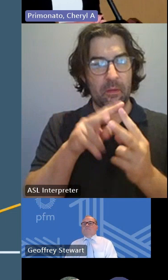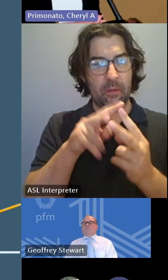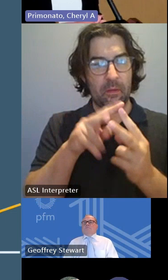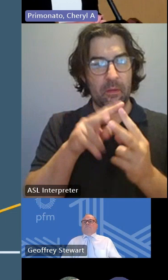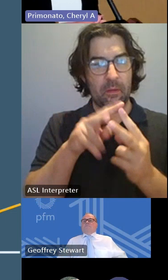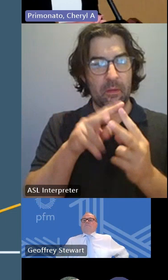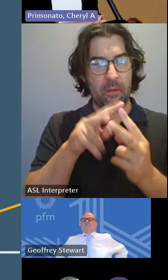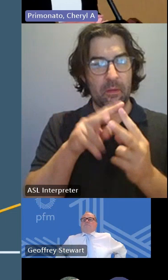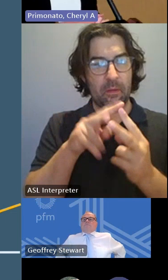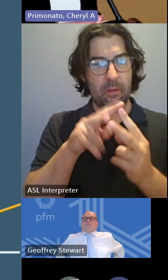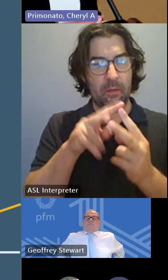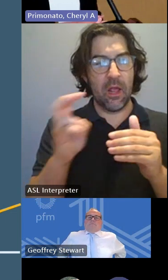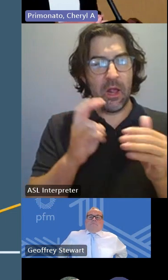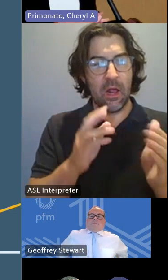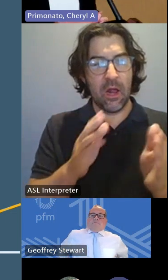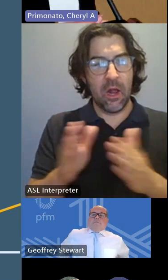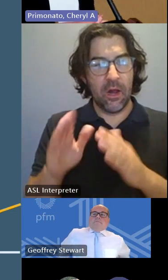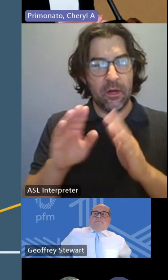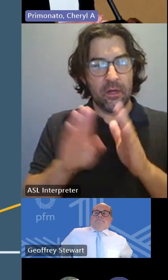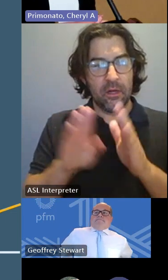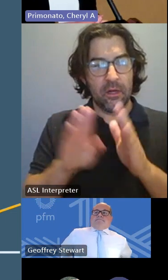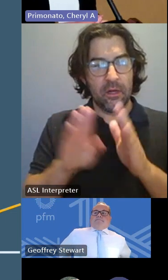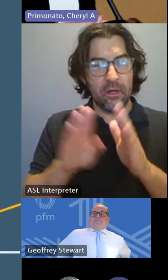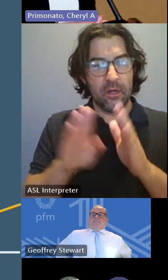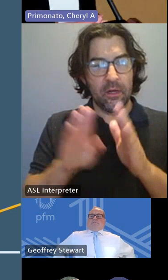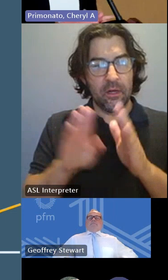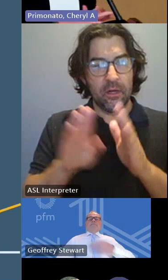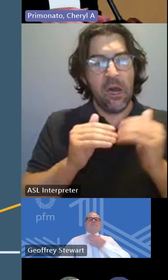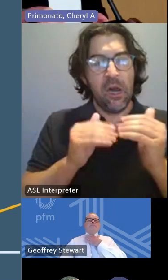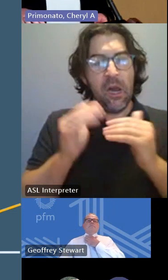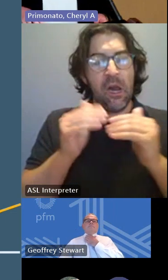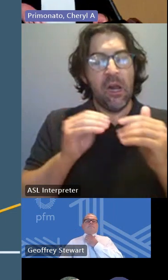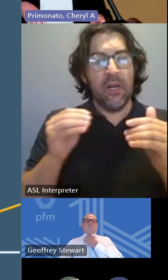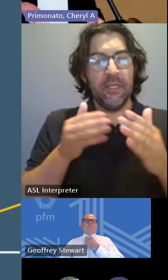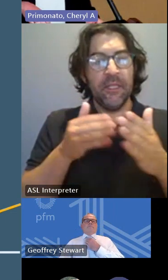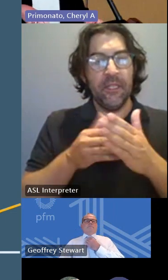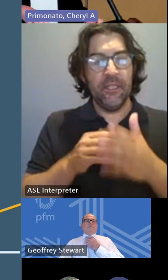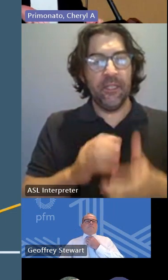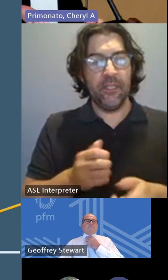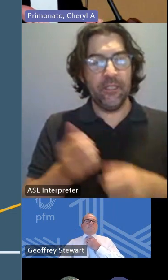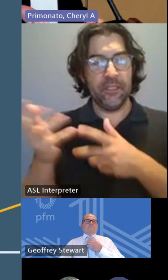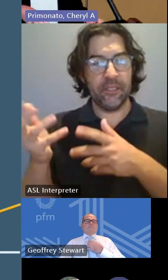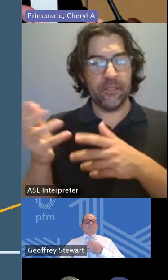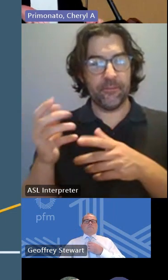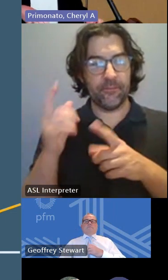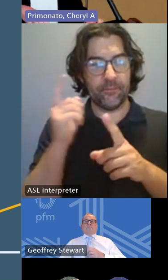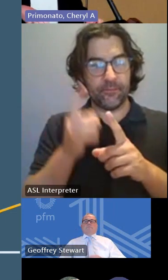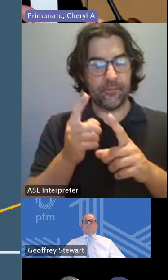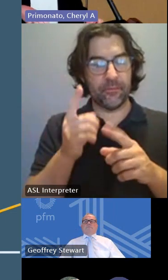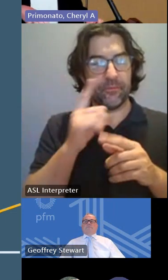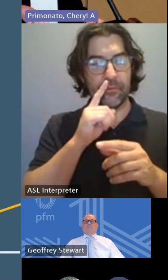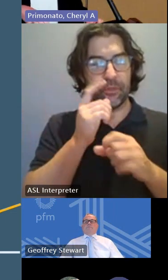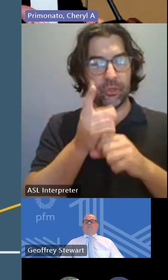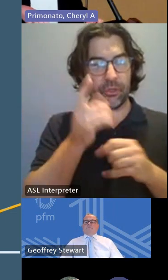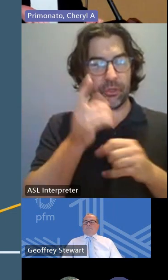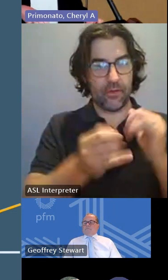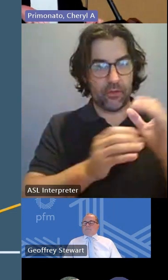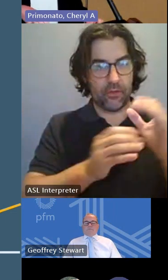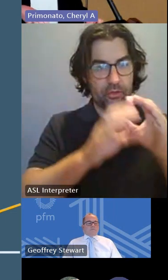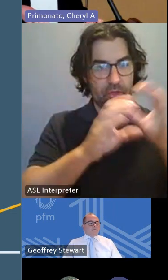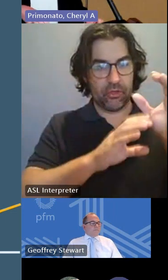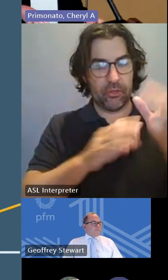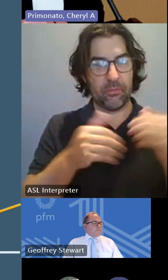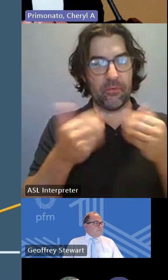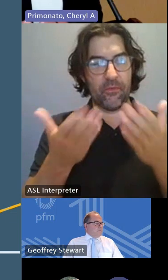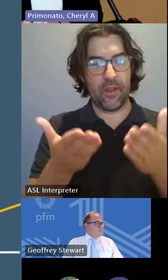transit-oriented development, infrastructure and anti-displacement initiatives to ensure that our final design and construction of this station in the future provides